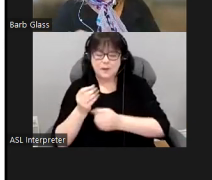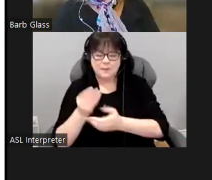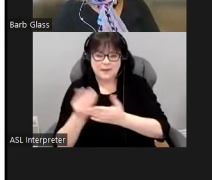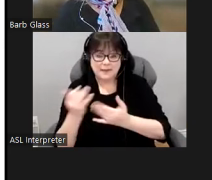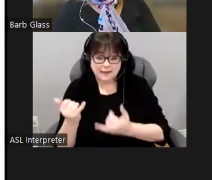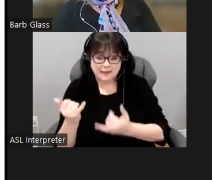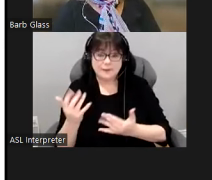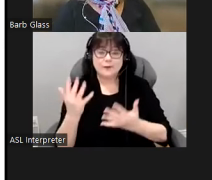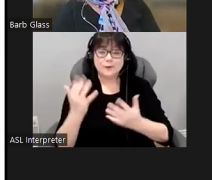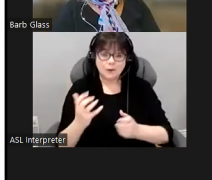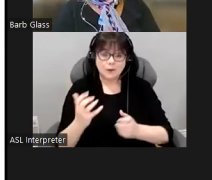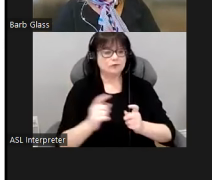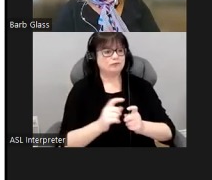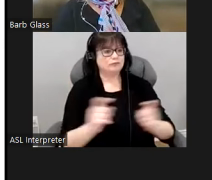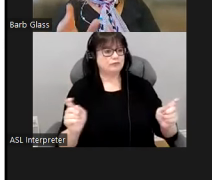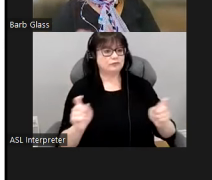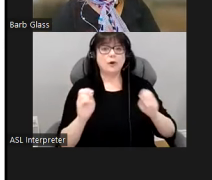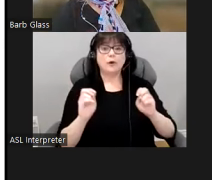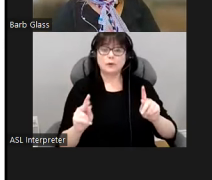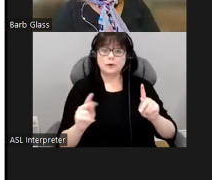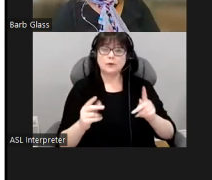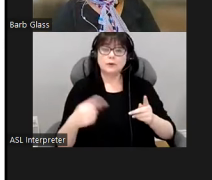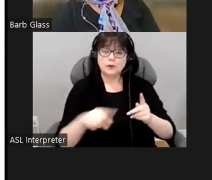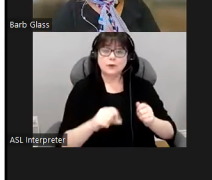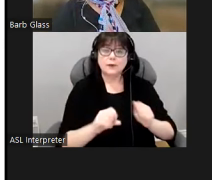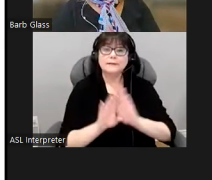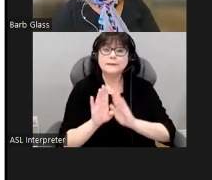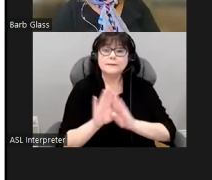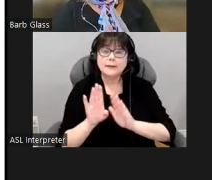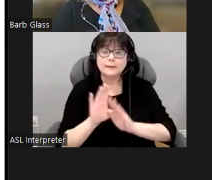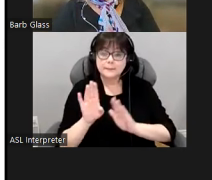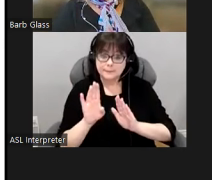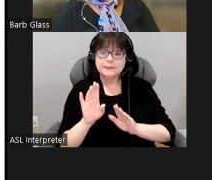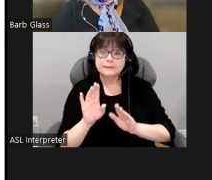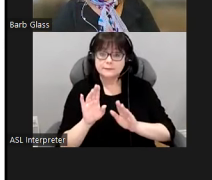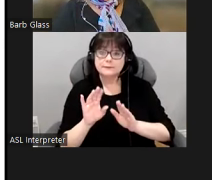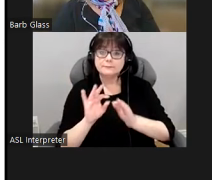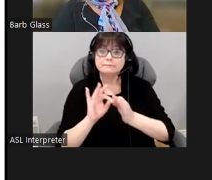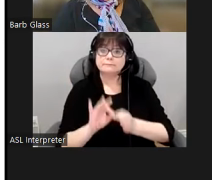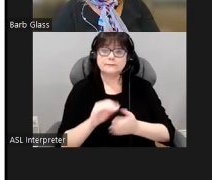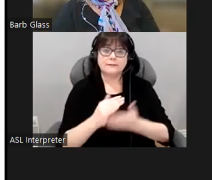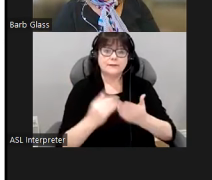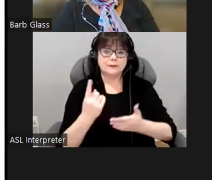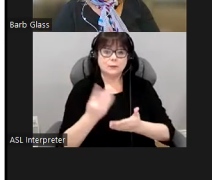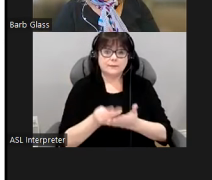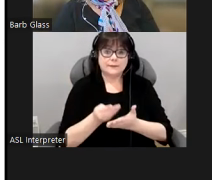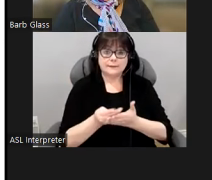to do some development work with the phase one funding.